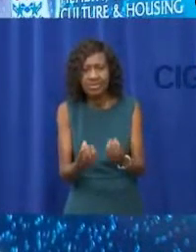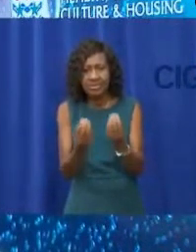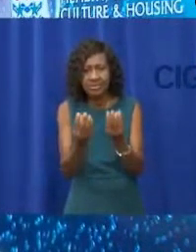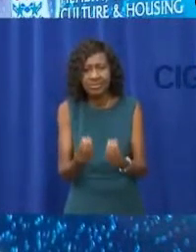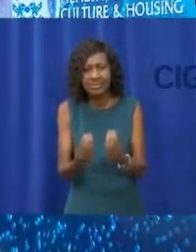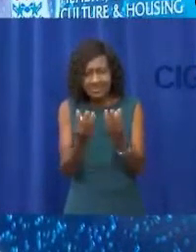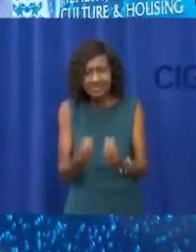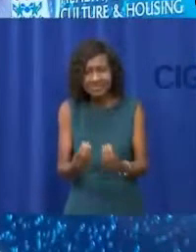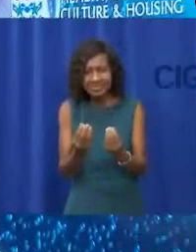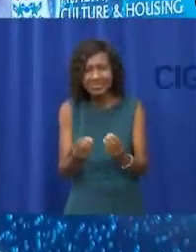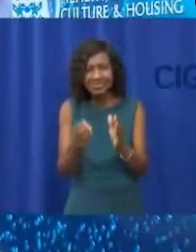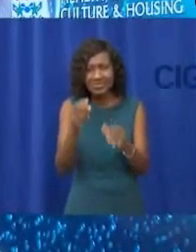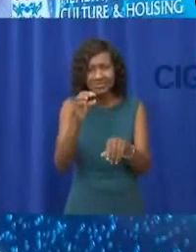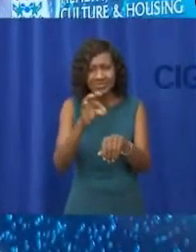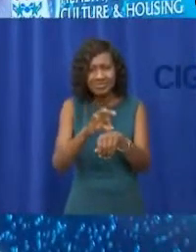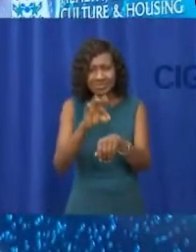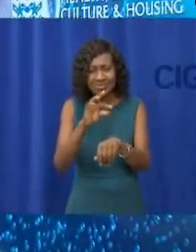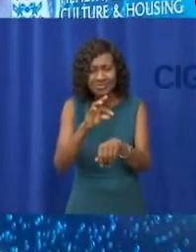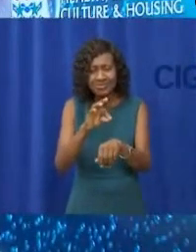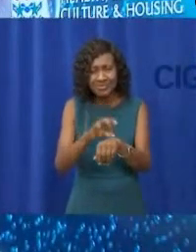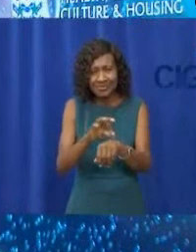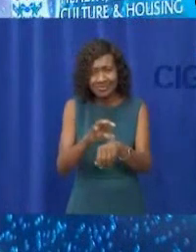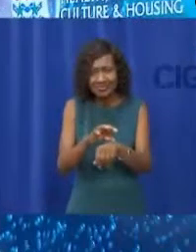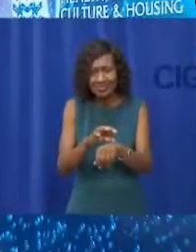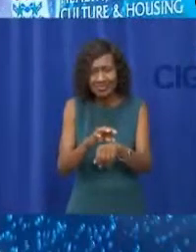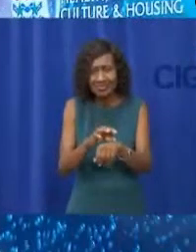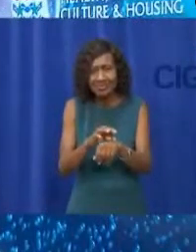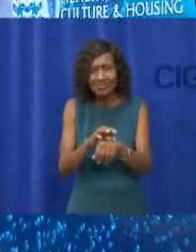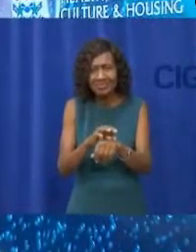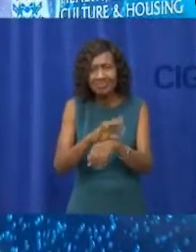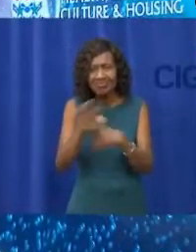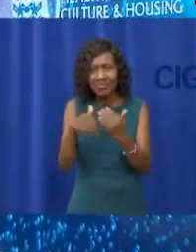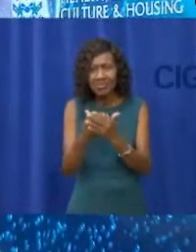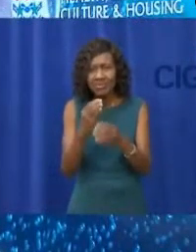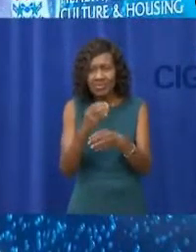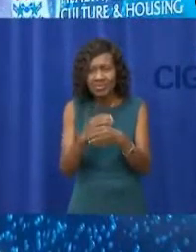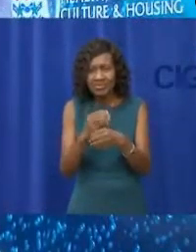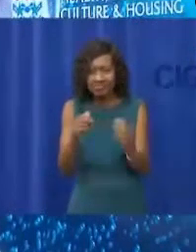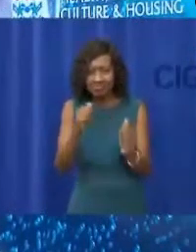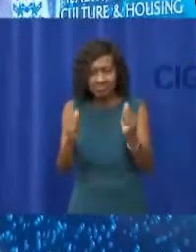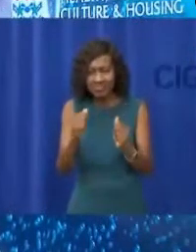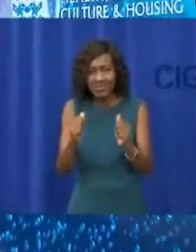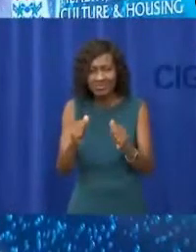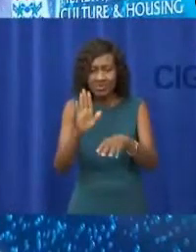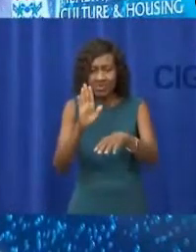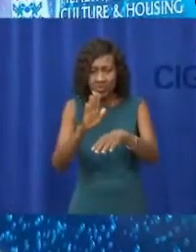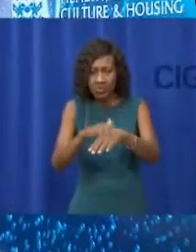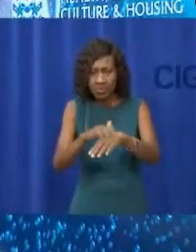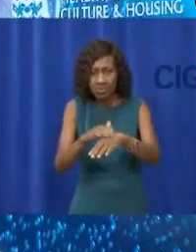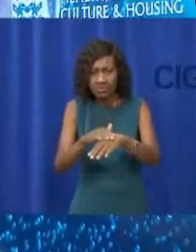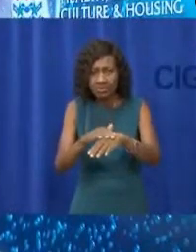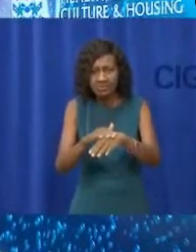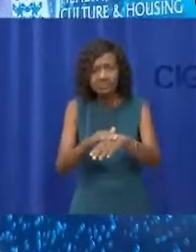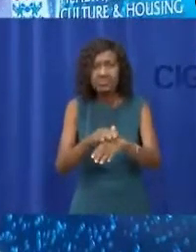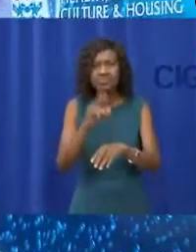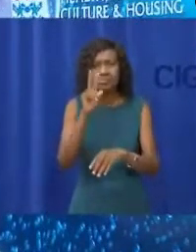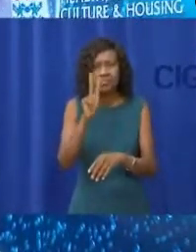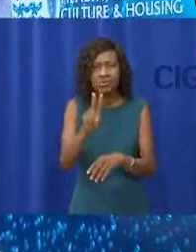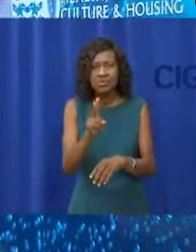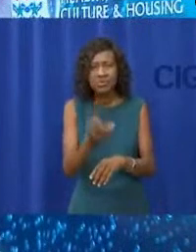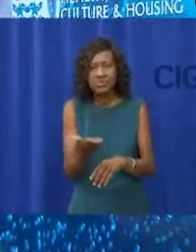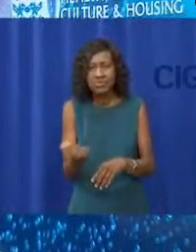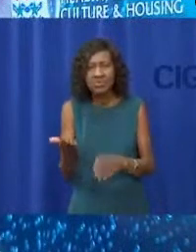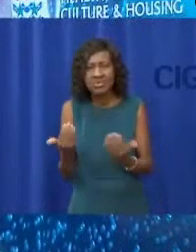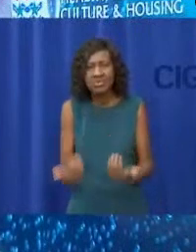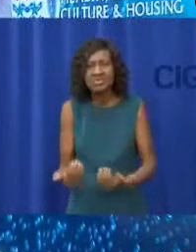were motorists and all 3 have been warned for intended prosecution. Just 2 key messages today, picking up